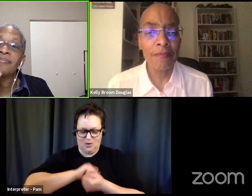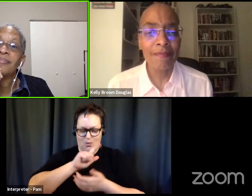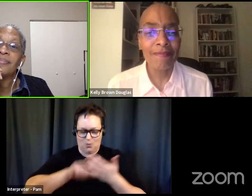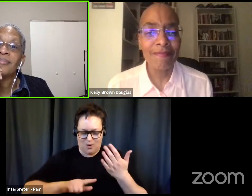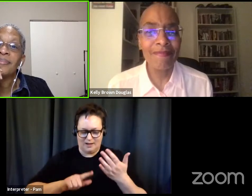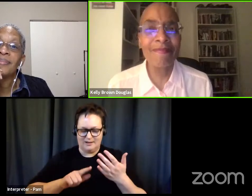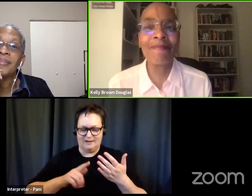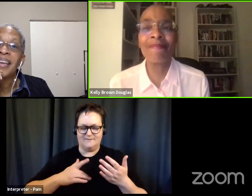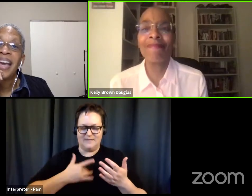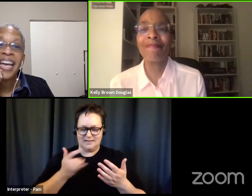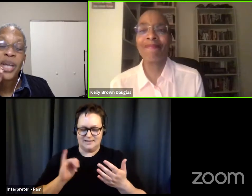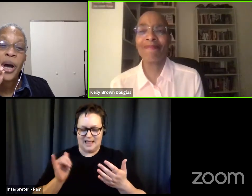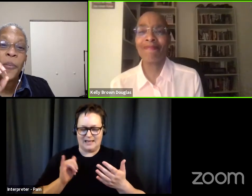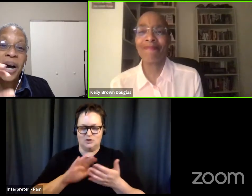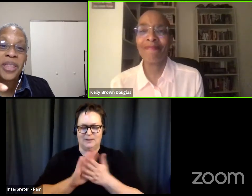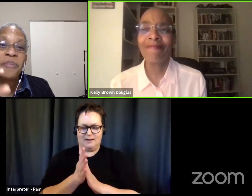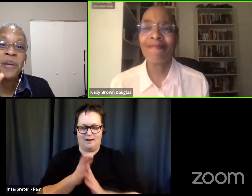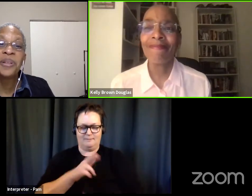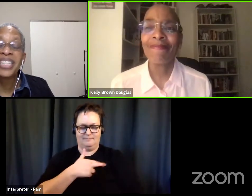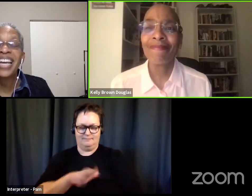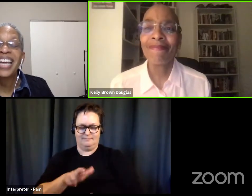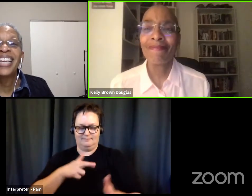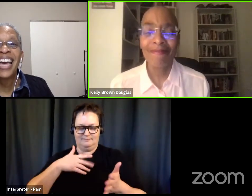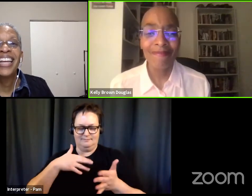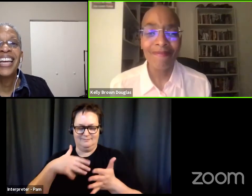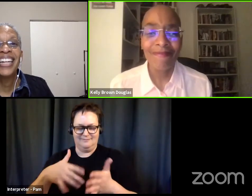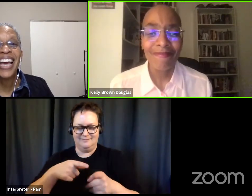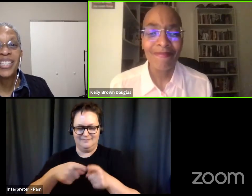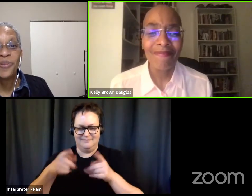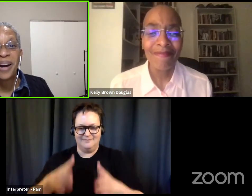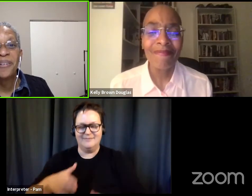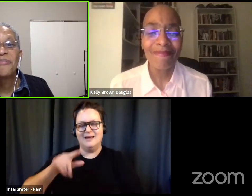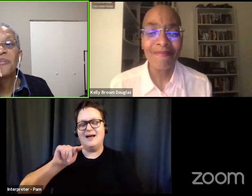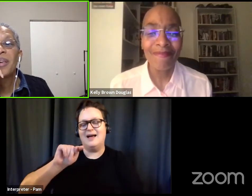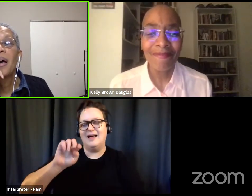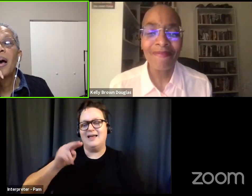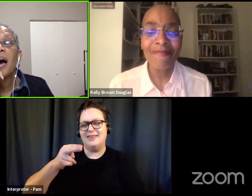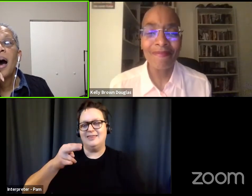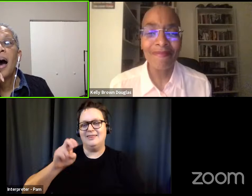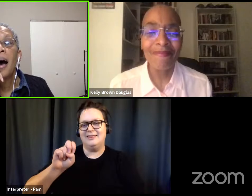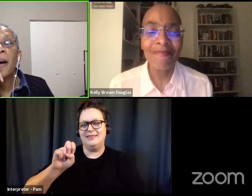theologian. And so I hope other people are taking that in as well.